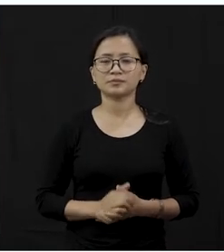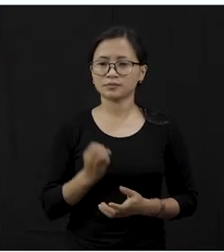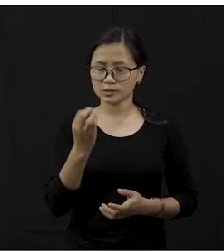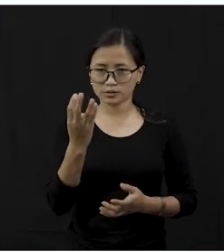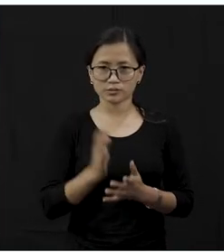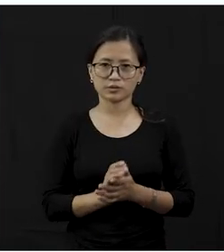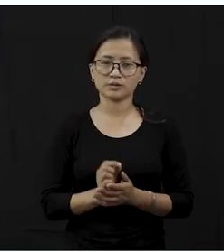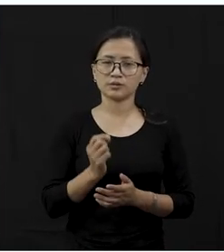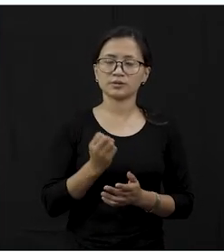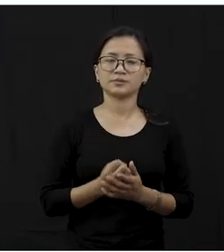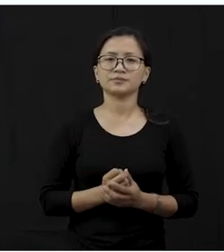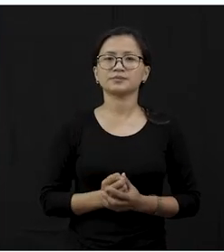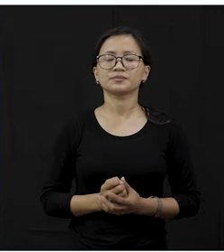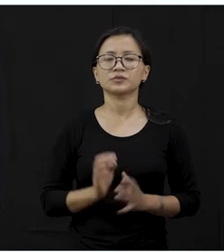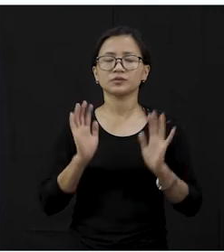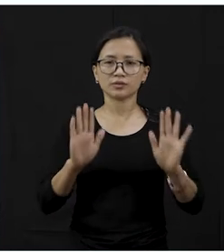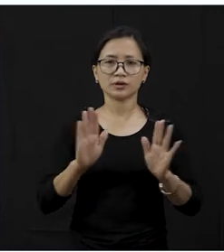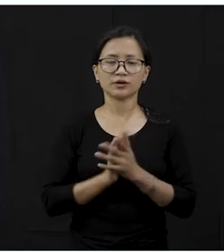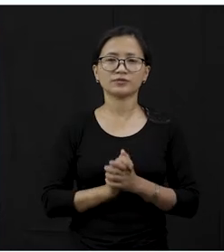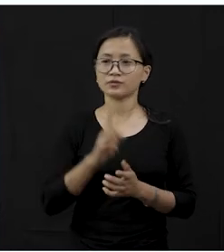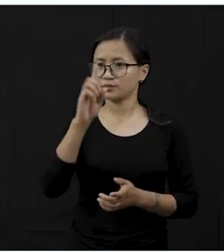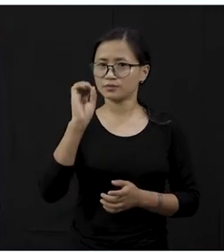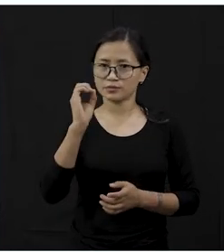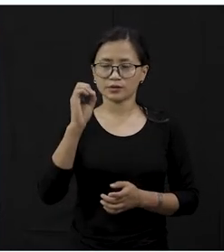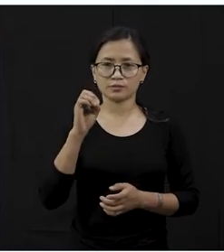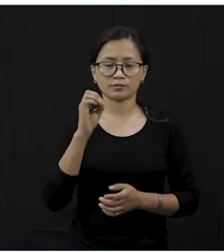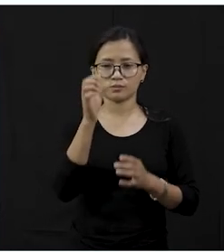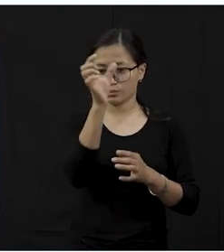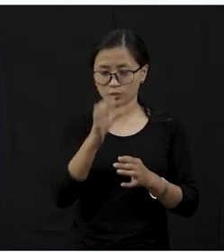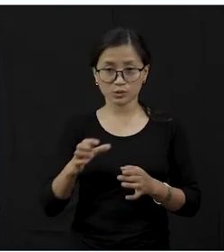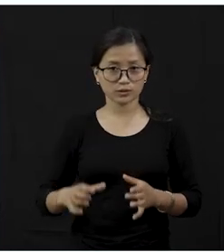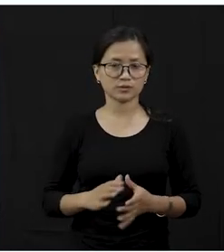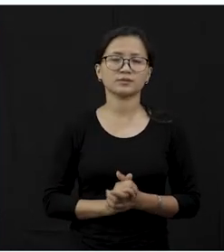Count the digits. See, here you have 10 bottles here. That is 2